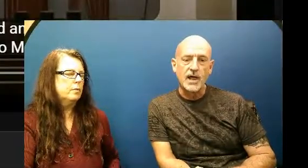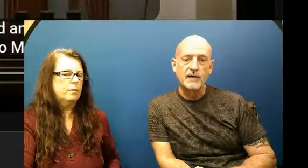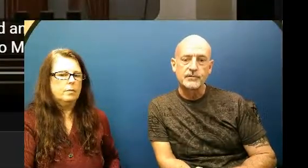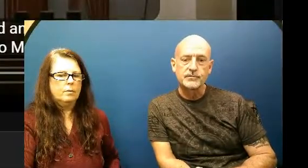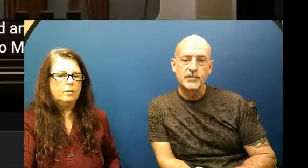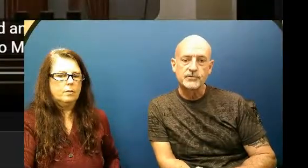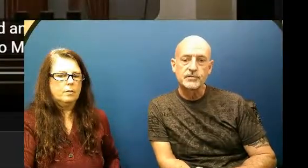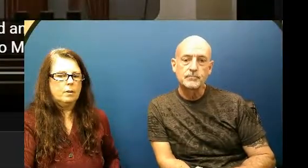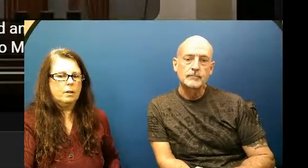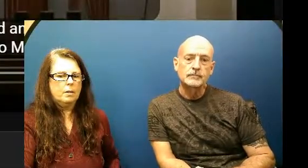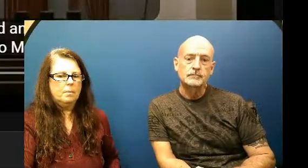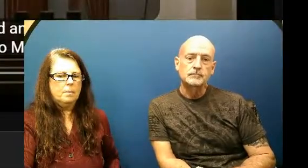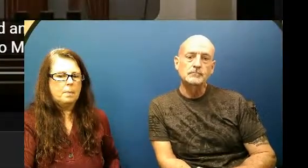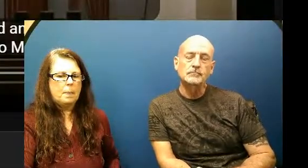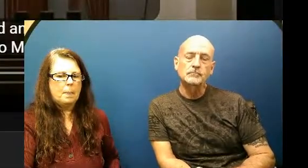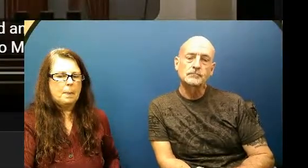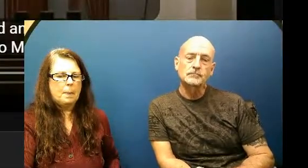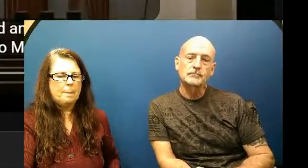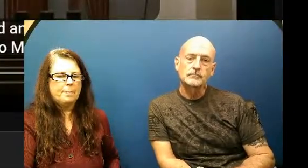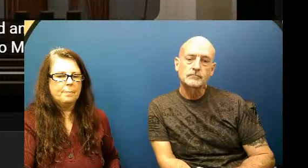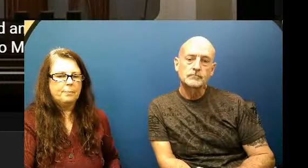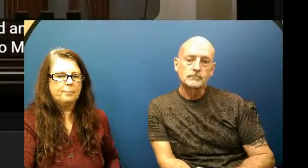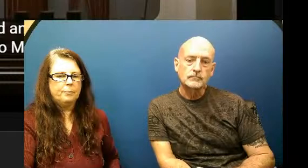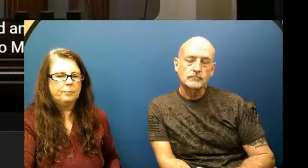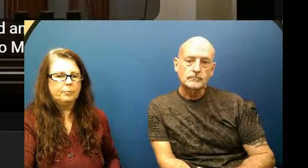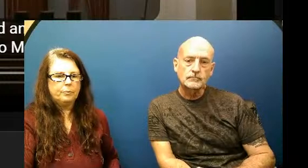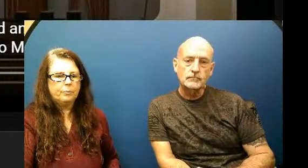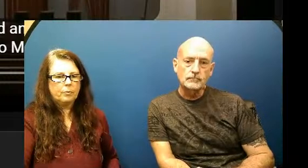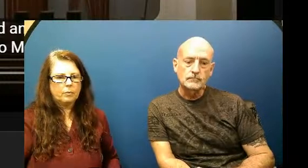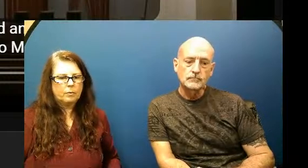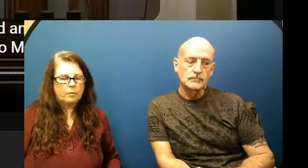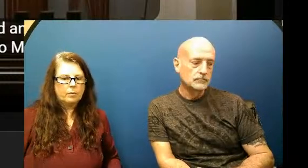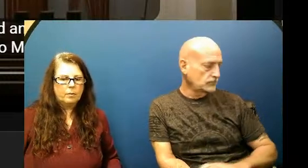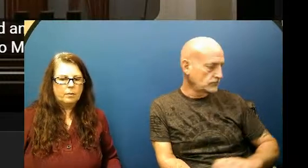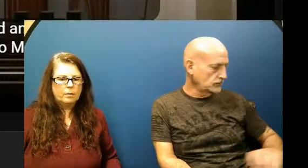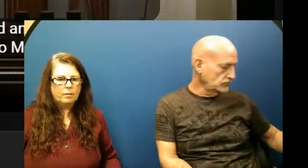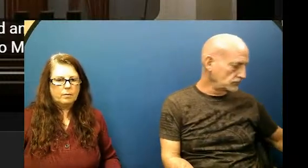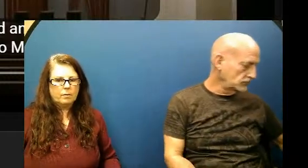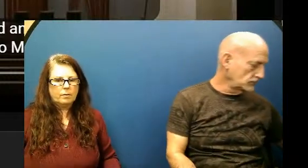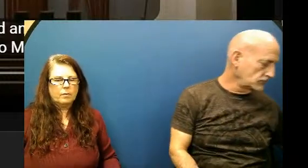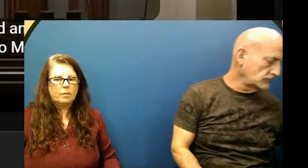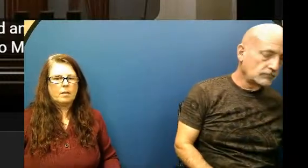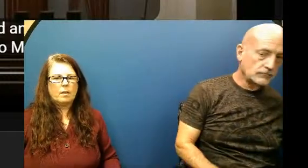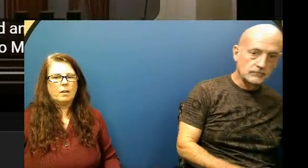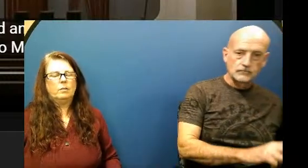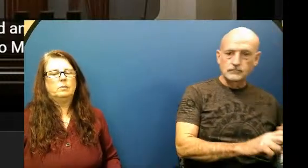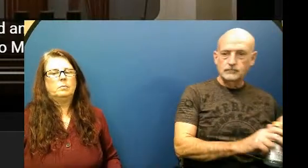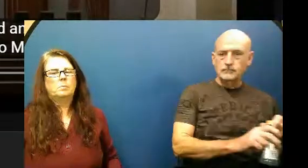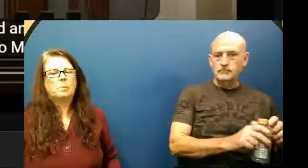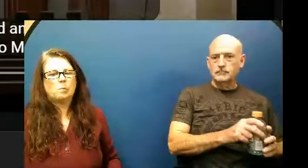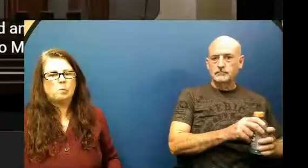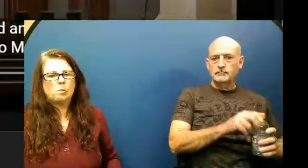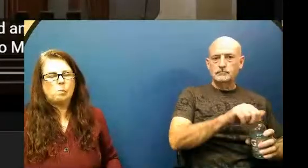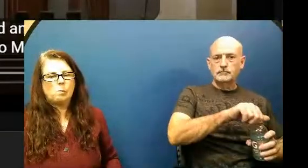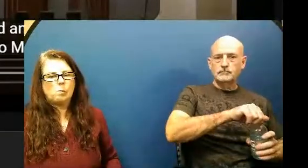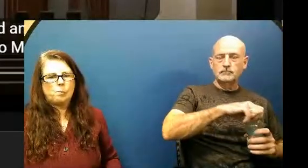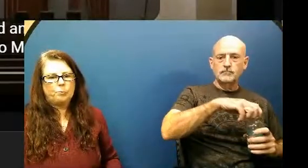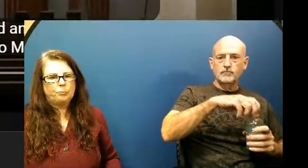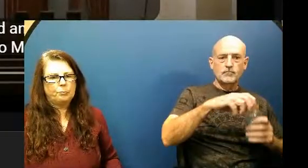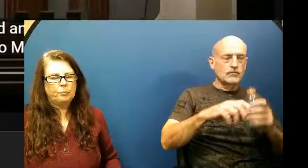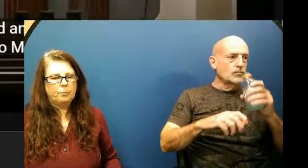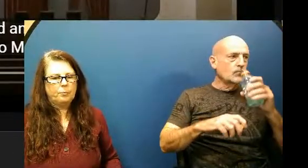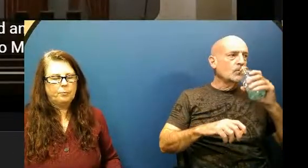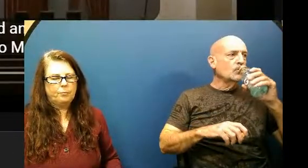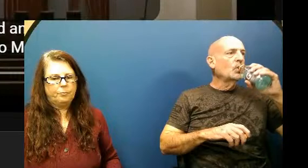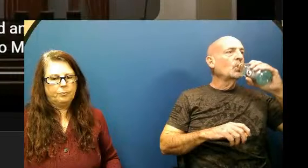just don't have in those countries. Okay. Government, but it was undisputed that TikTok was totally controlled